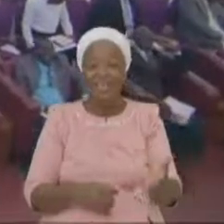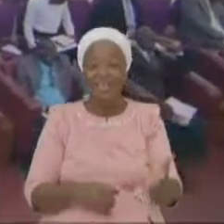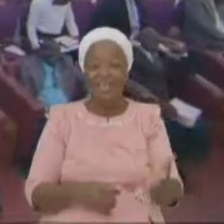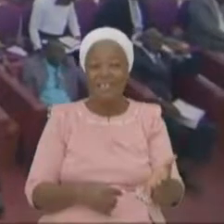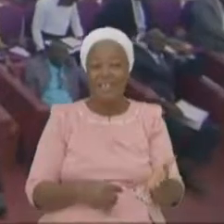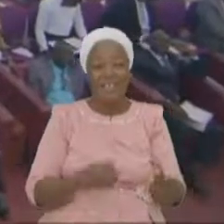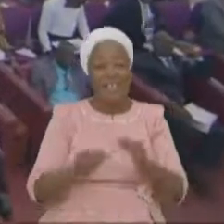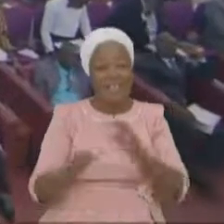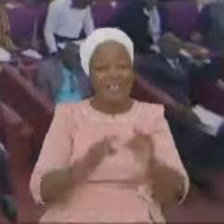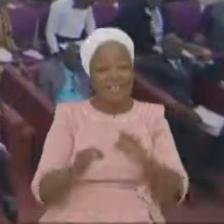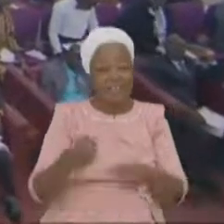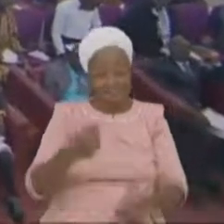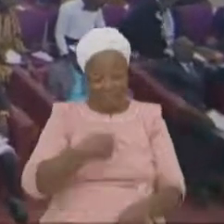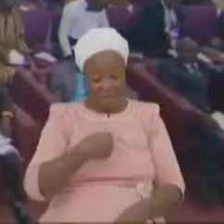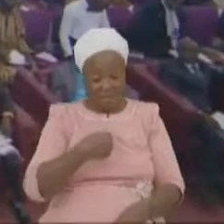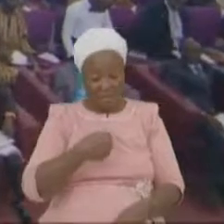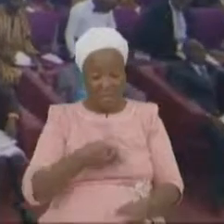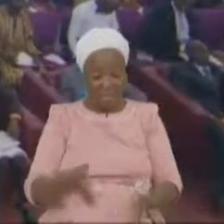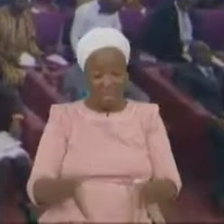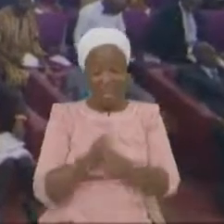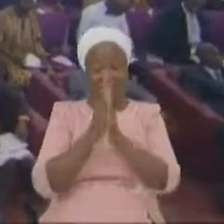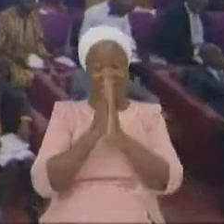If I ask